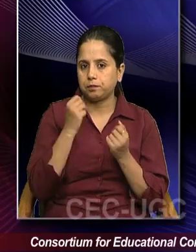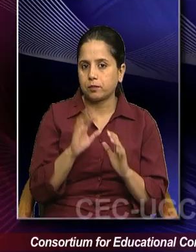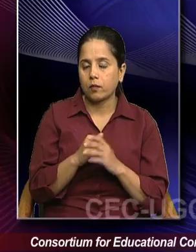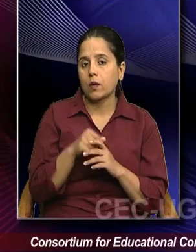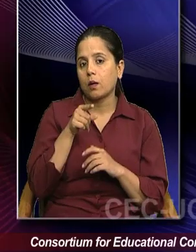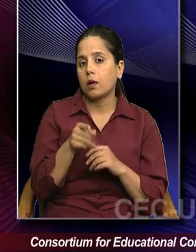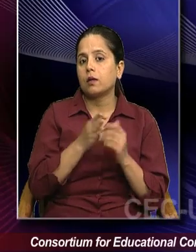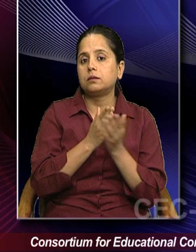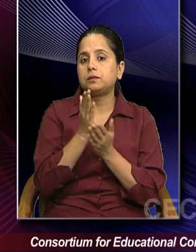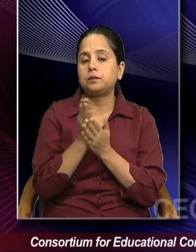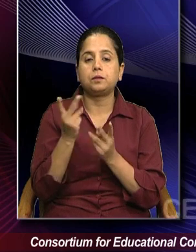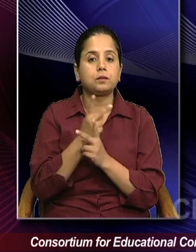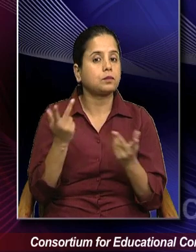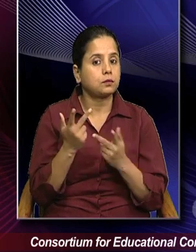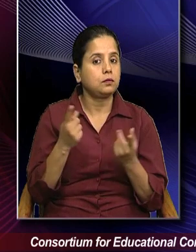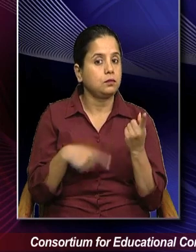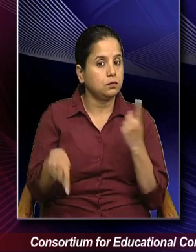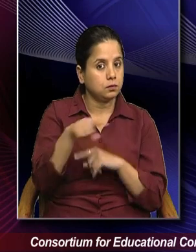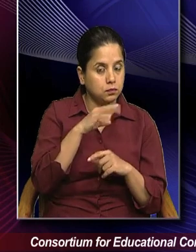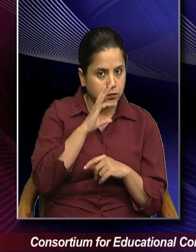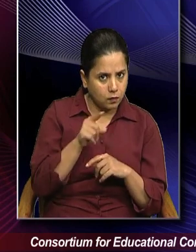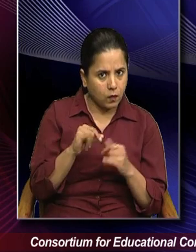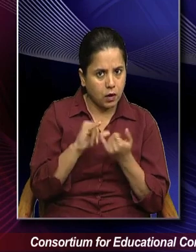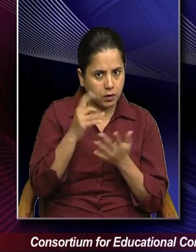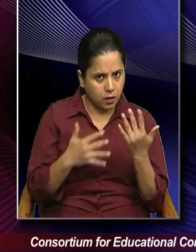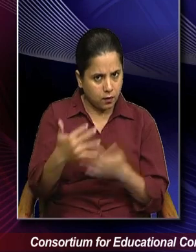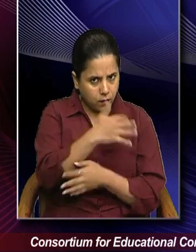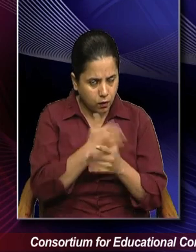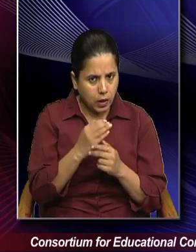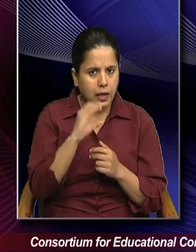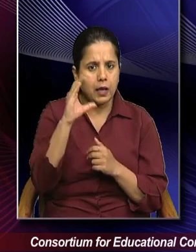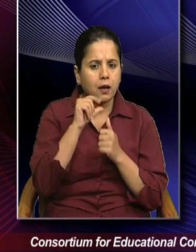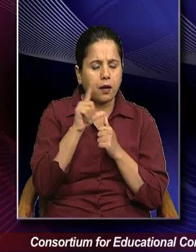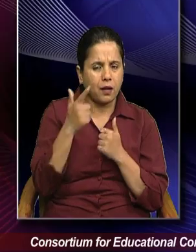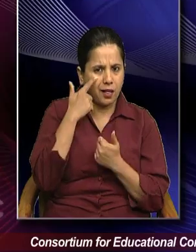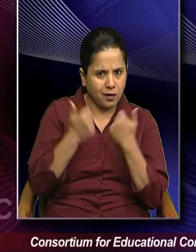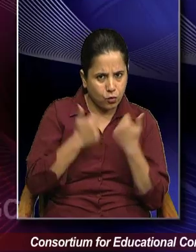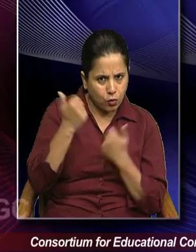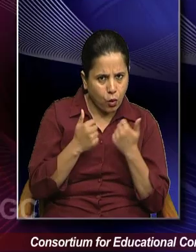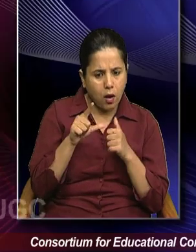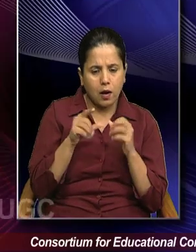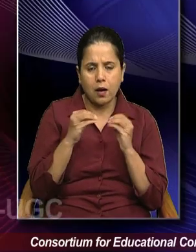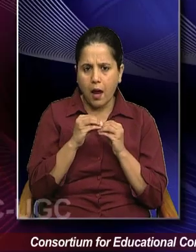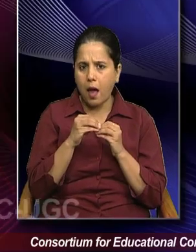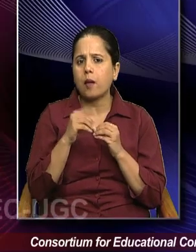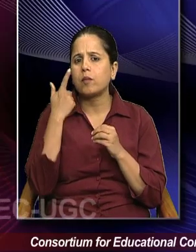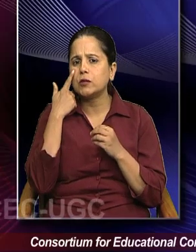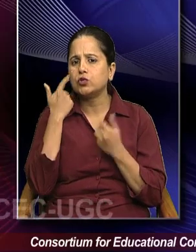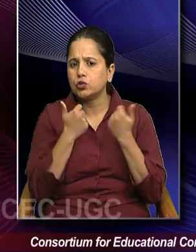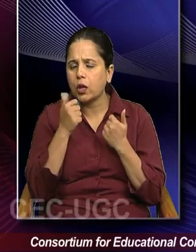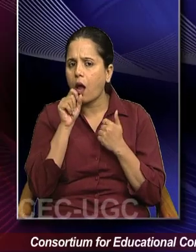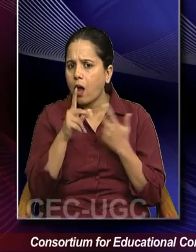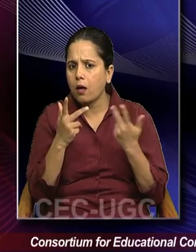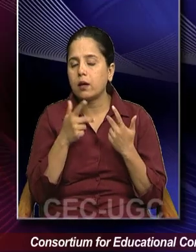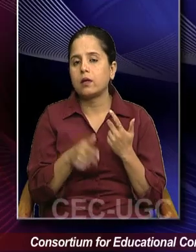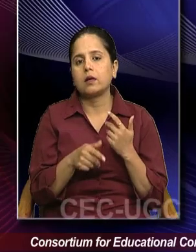what is the method? Was it a survey, a clinical trial or a lab experiment? Mention the study